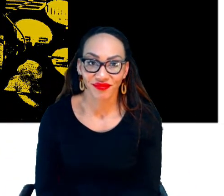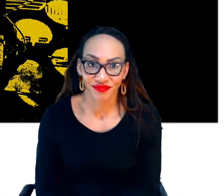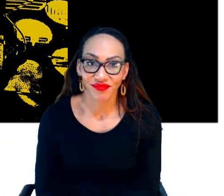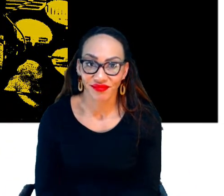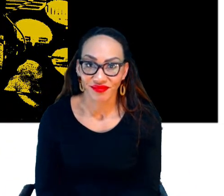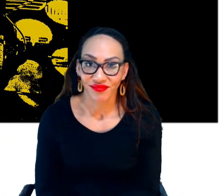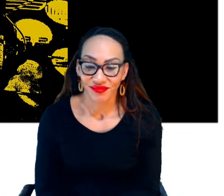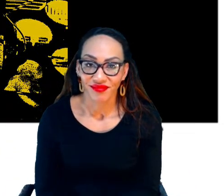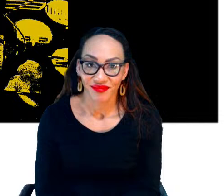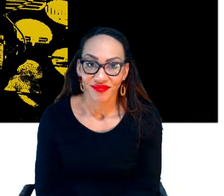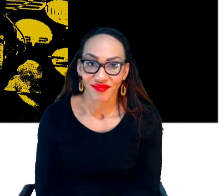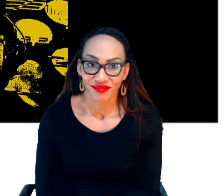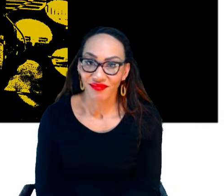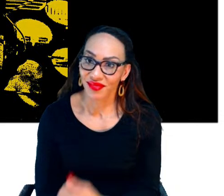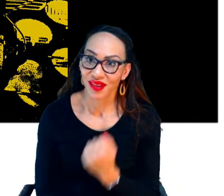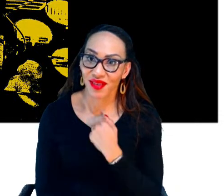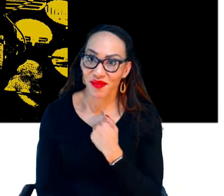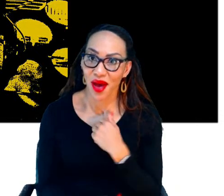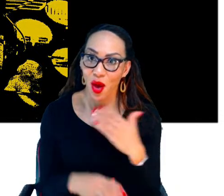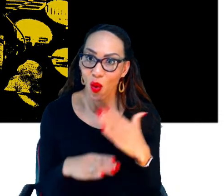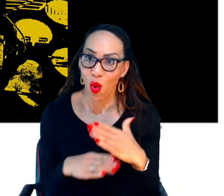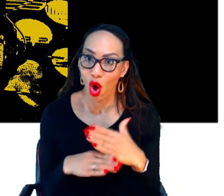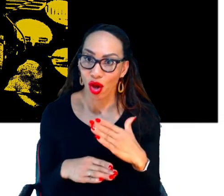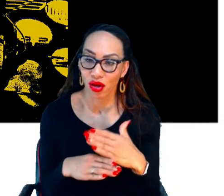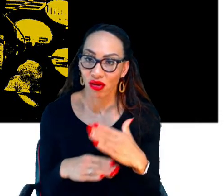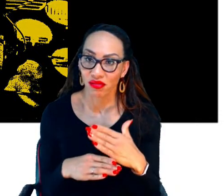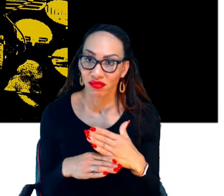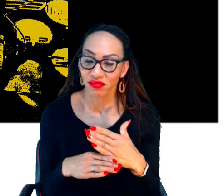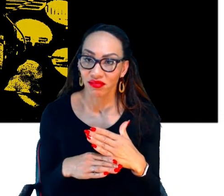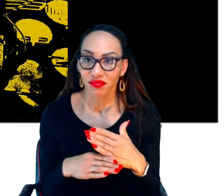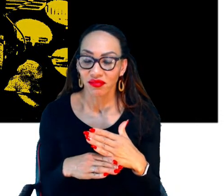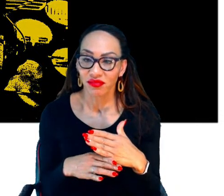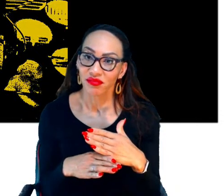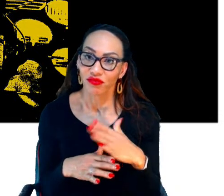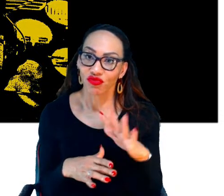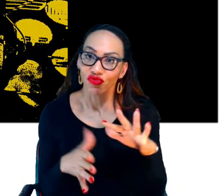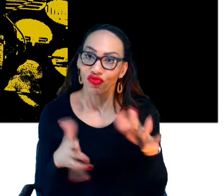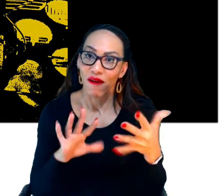was doing when I gave the last talk last year.